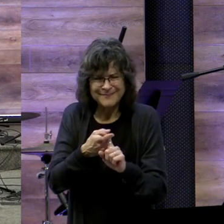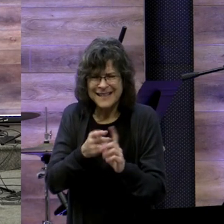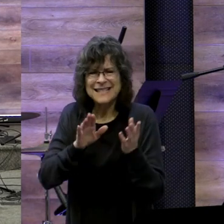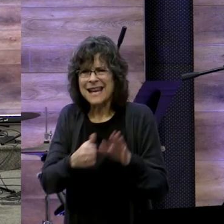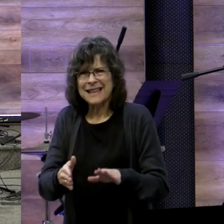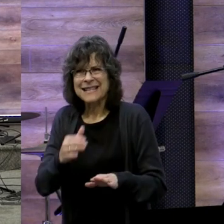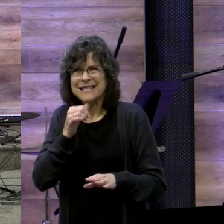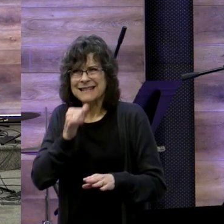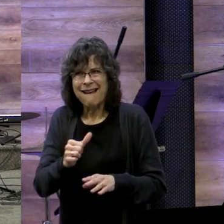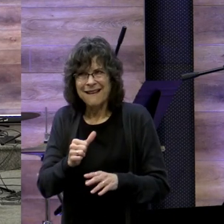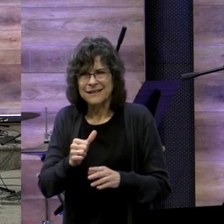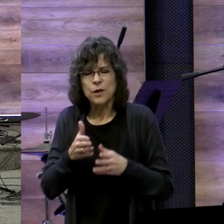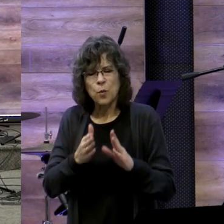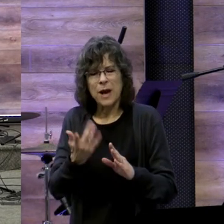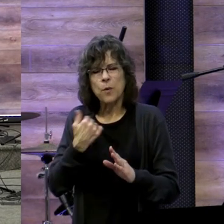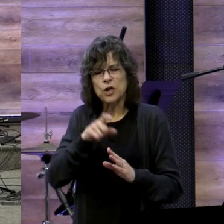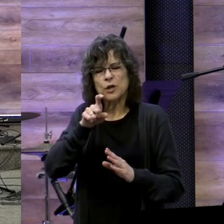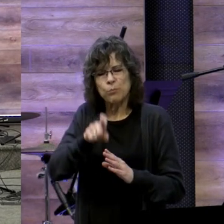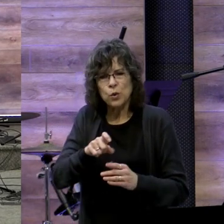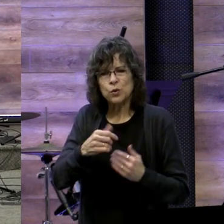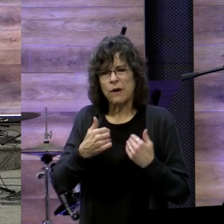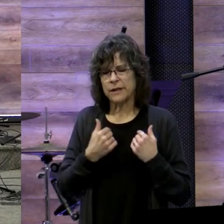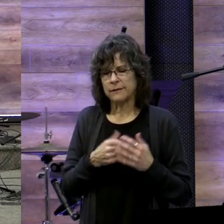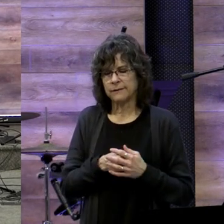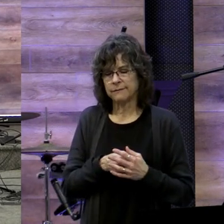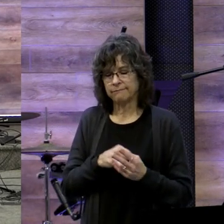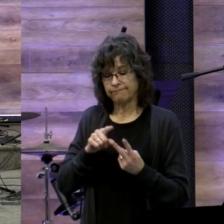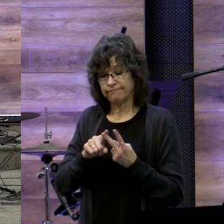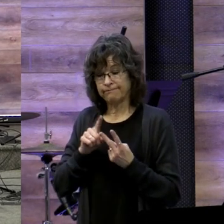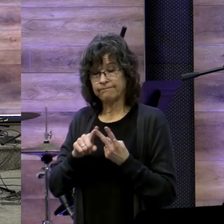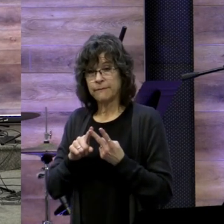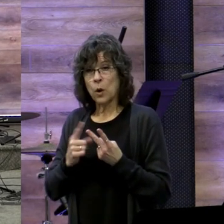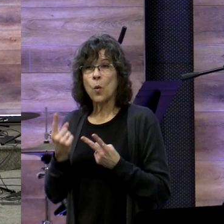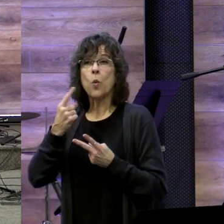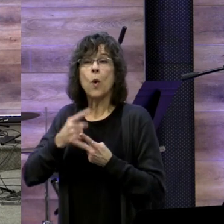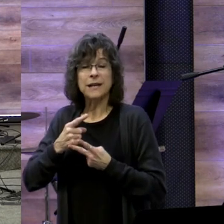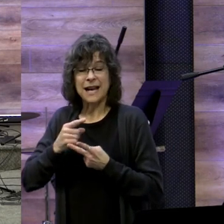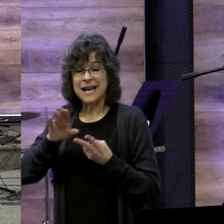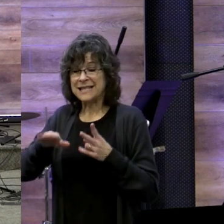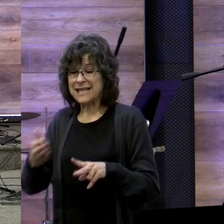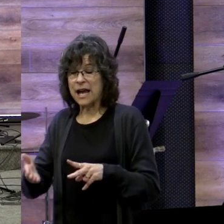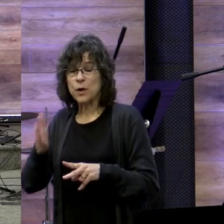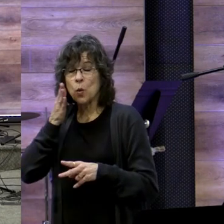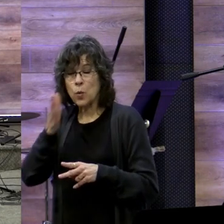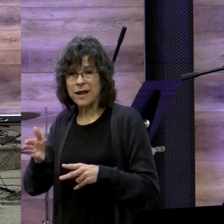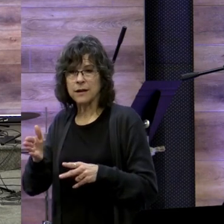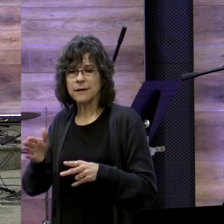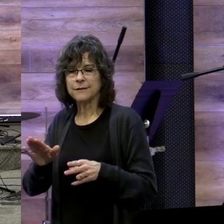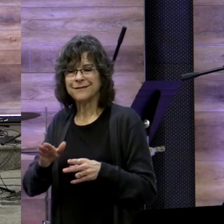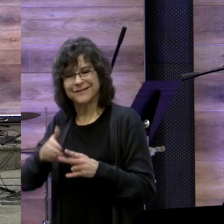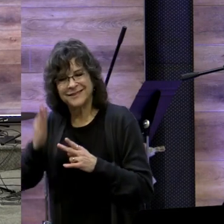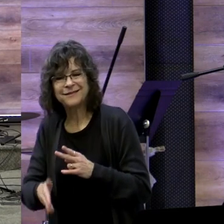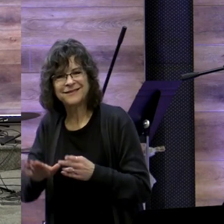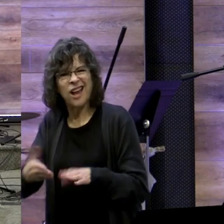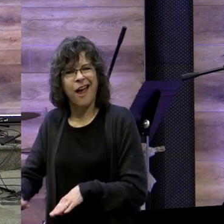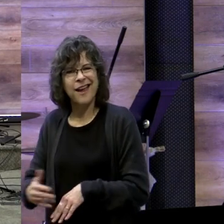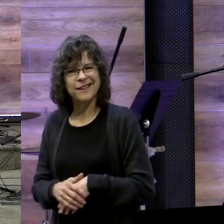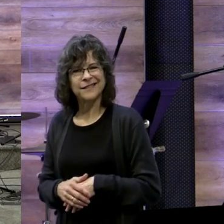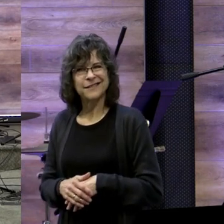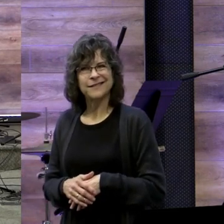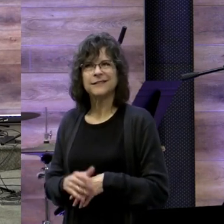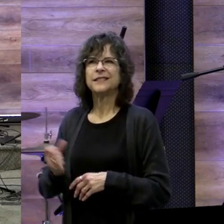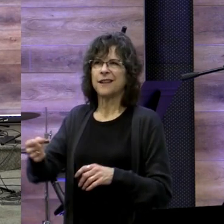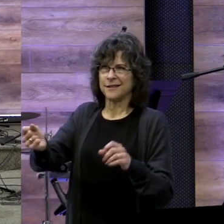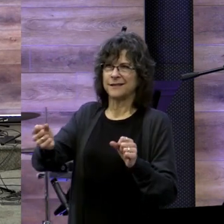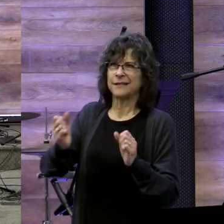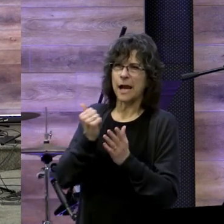second, death will one day die. Death will one day die. It's why we gather